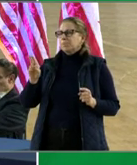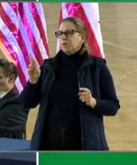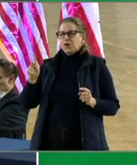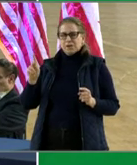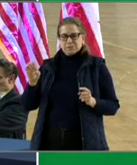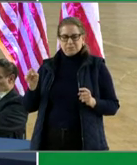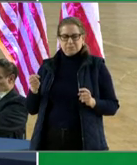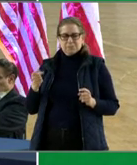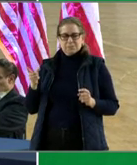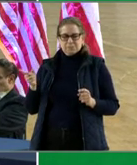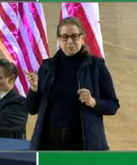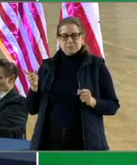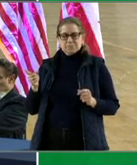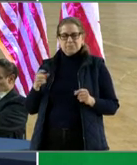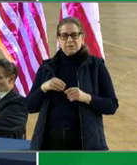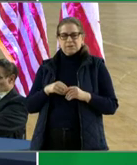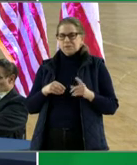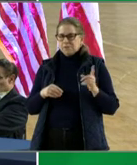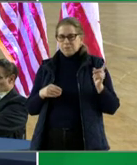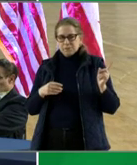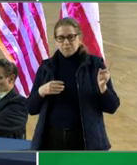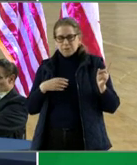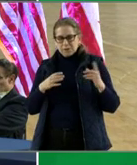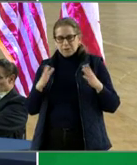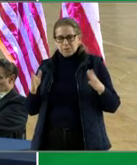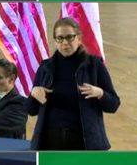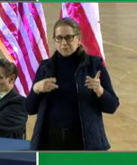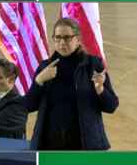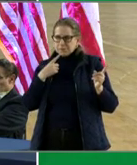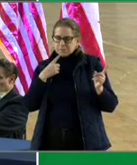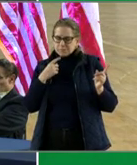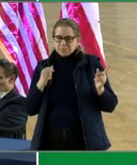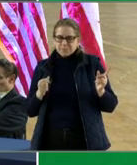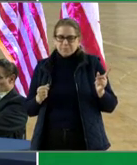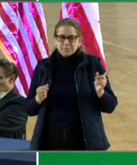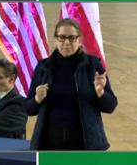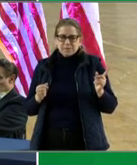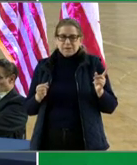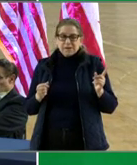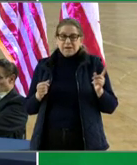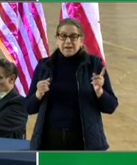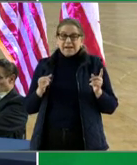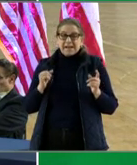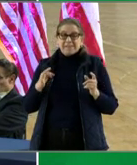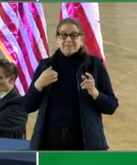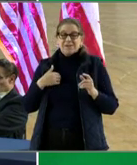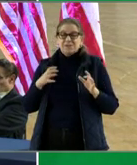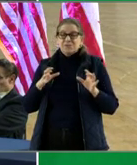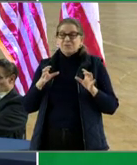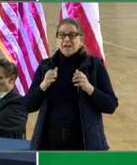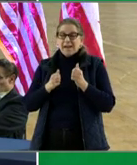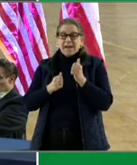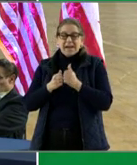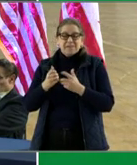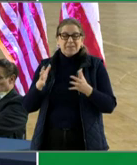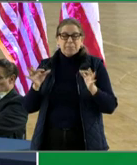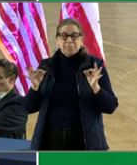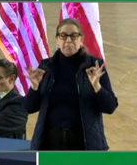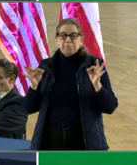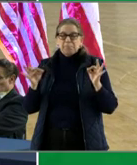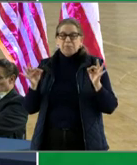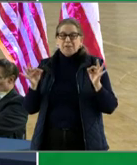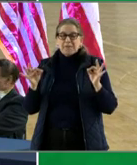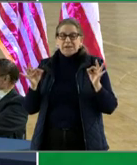Dr. Burks has frequently made this statement. If we do everything perfectly, this is what we can